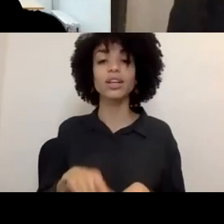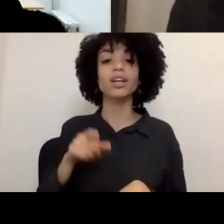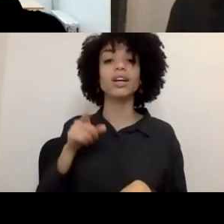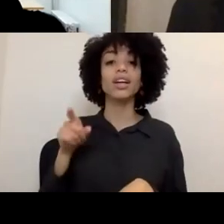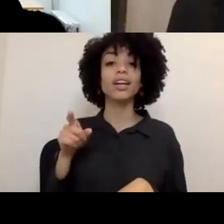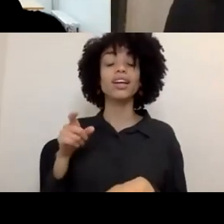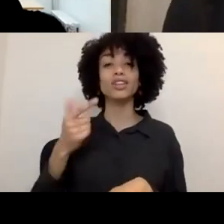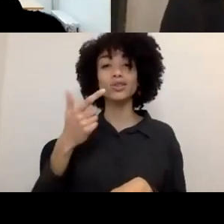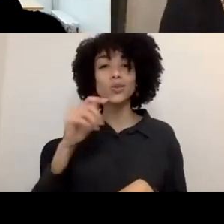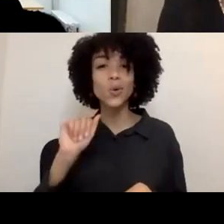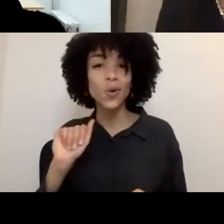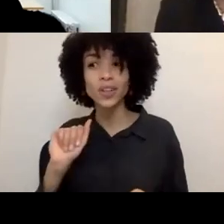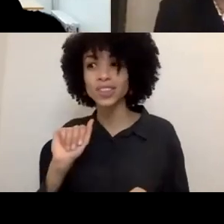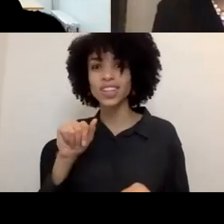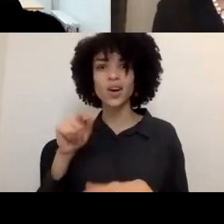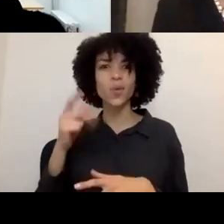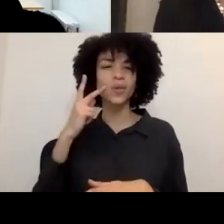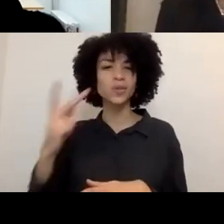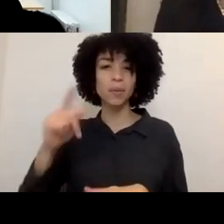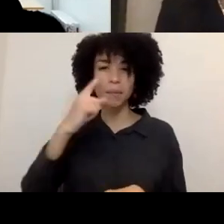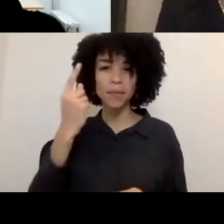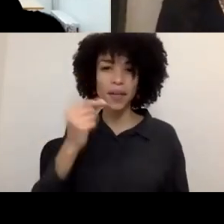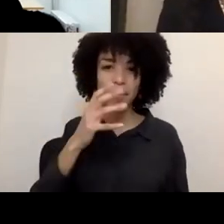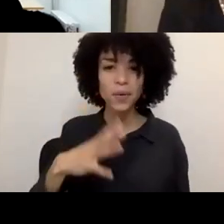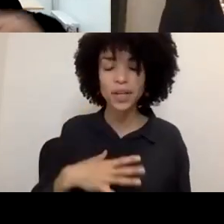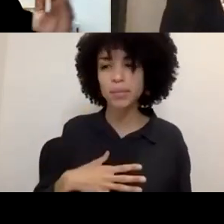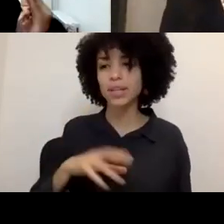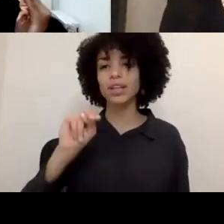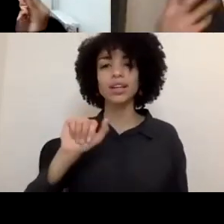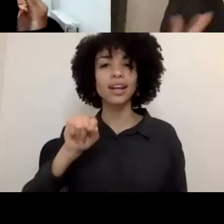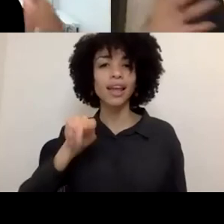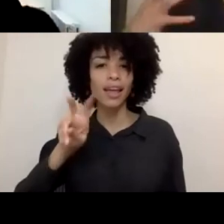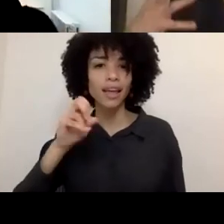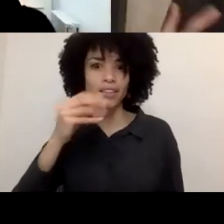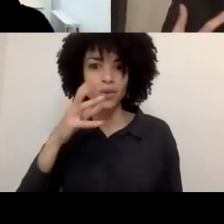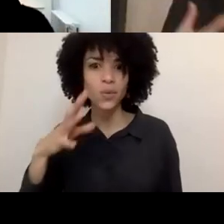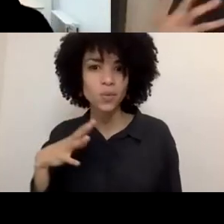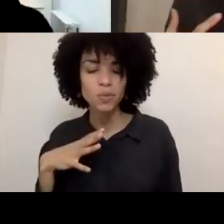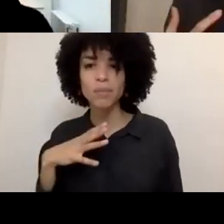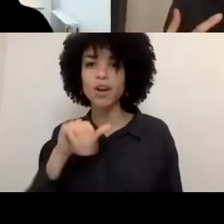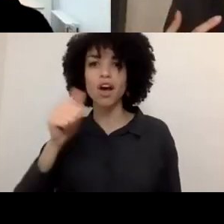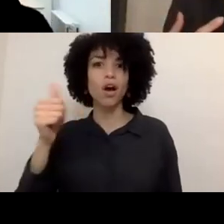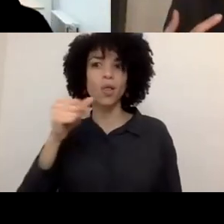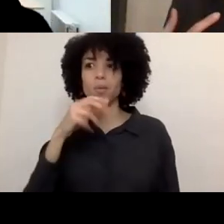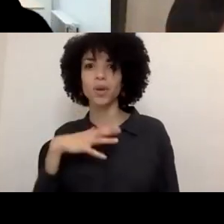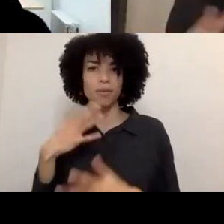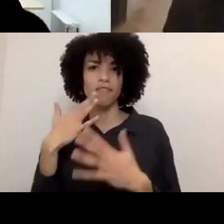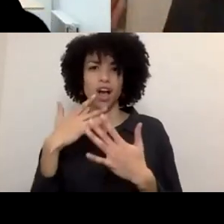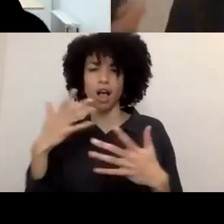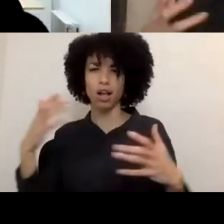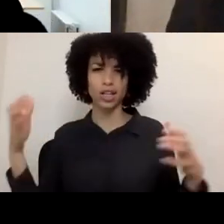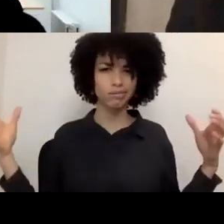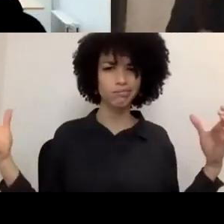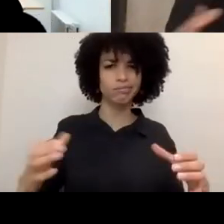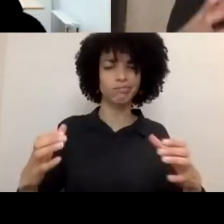Black women, Native women, other women of color, really, really organizing. And this organizing